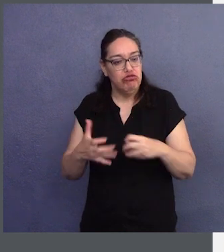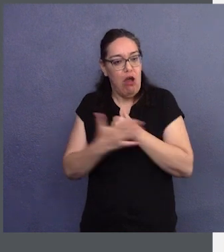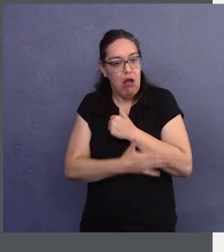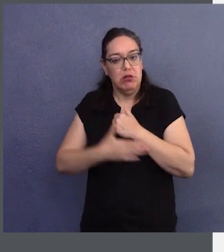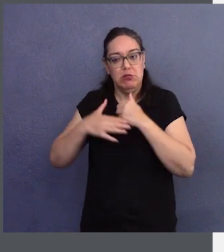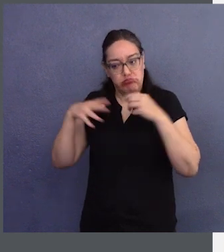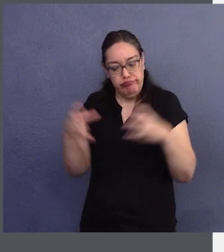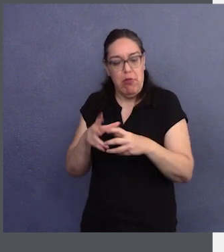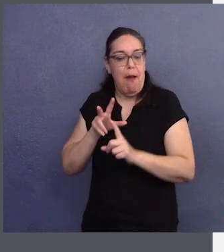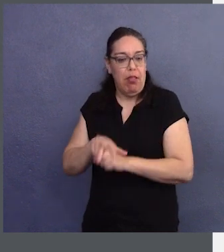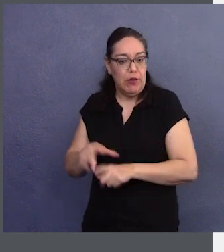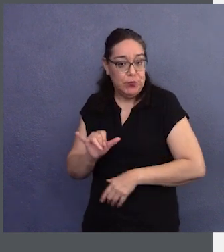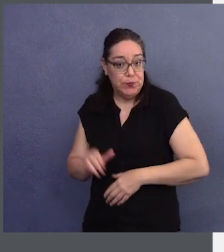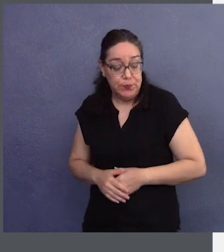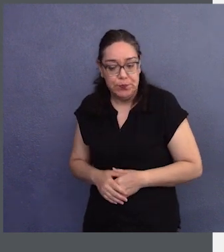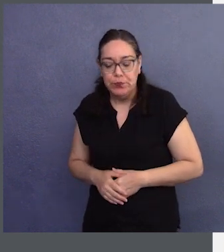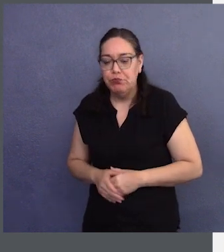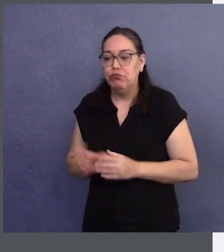So we do have our